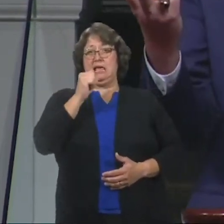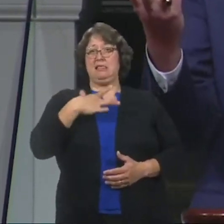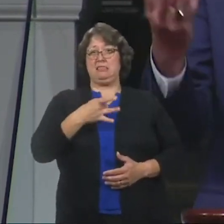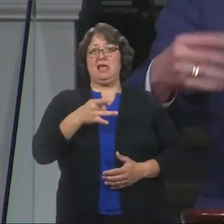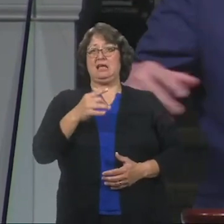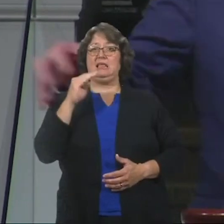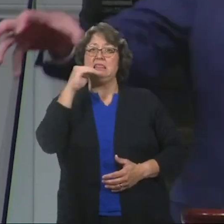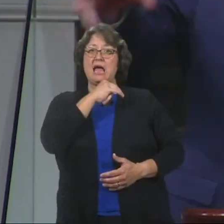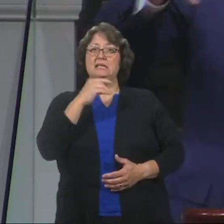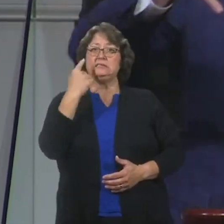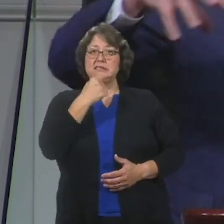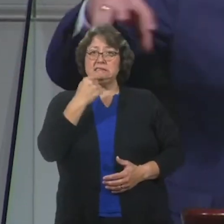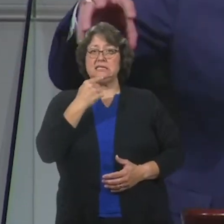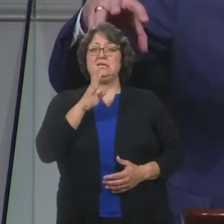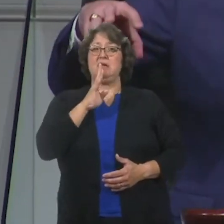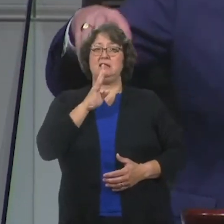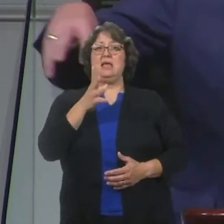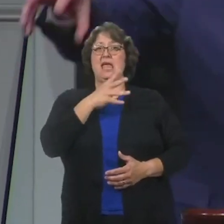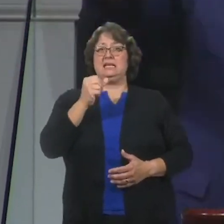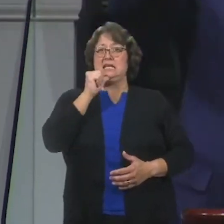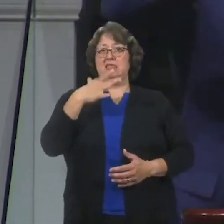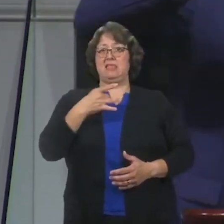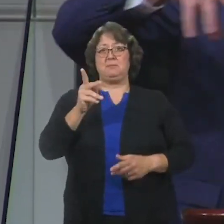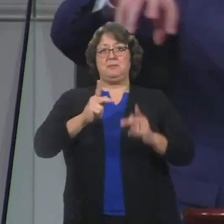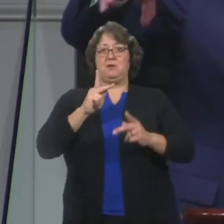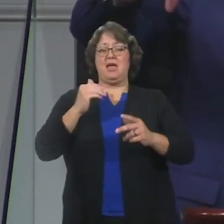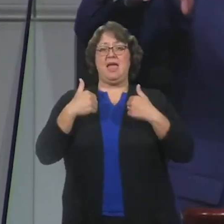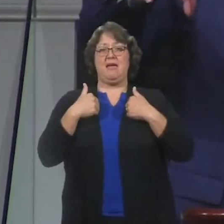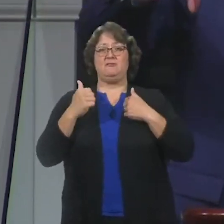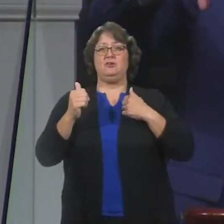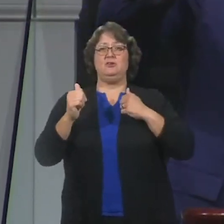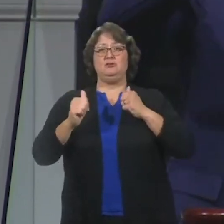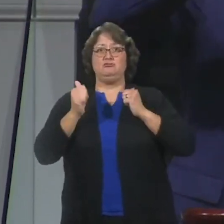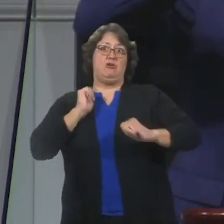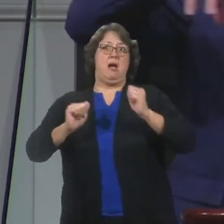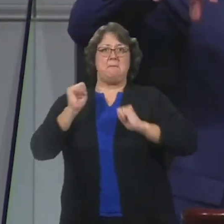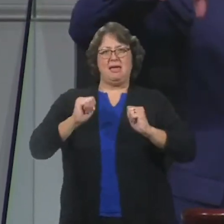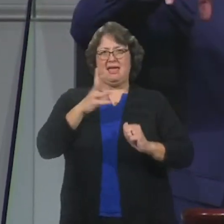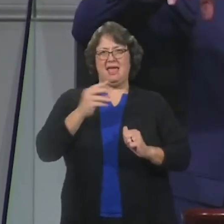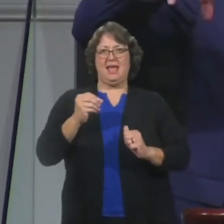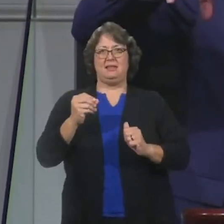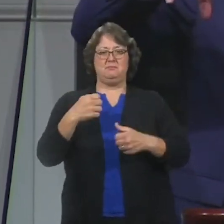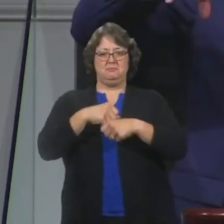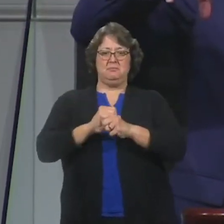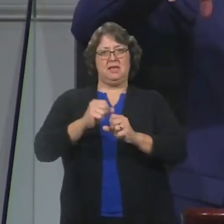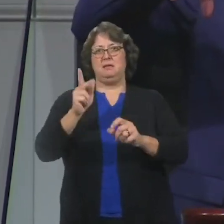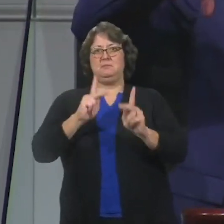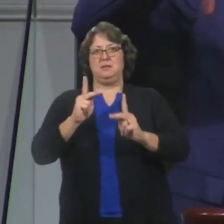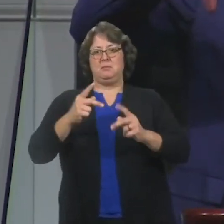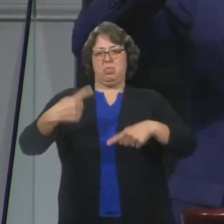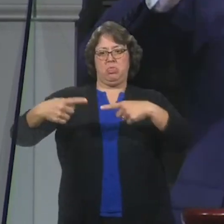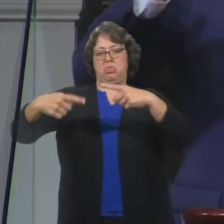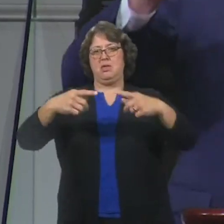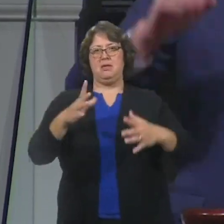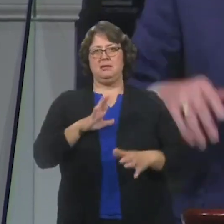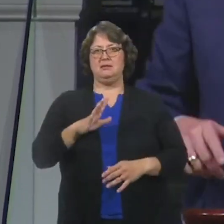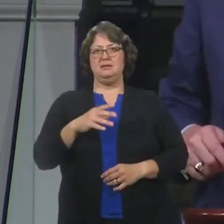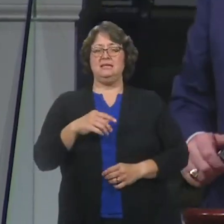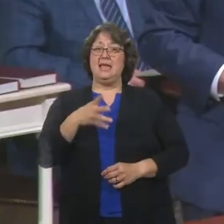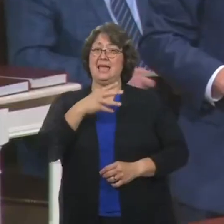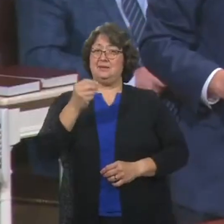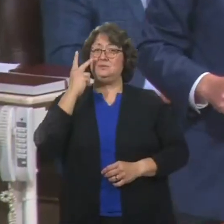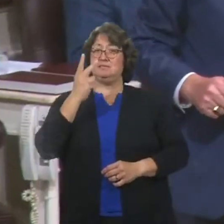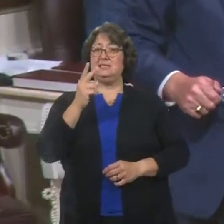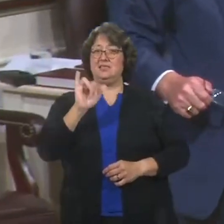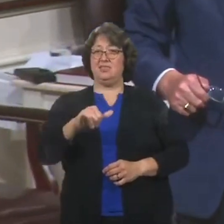stand someone that's always stirring up drama, sowing discord among the brethren. That aggravates God. And you can almost find a